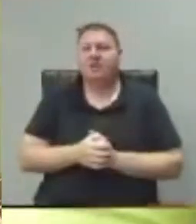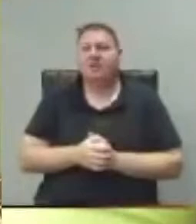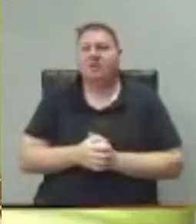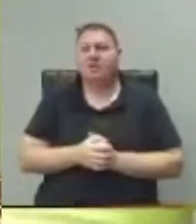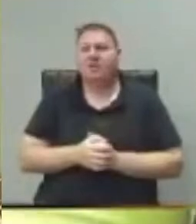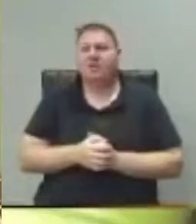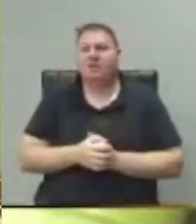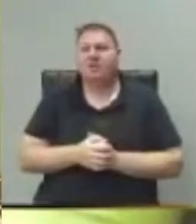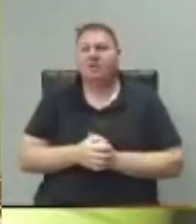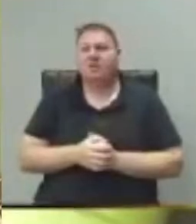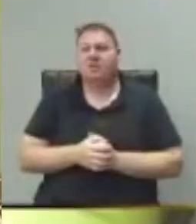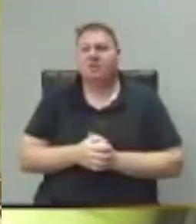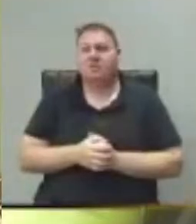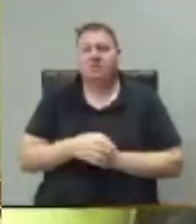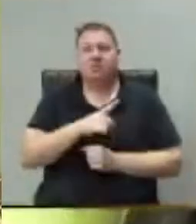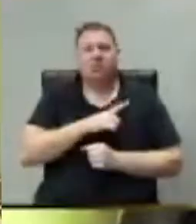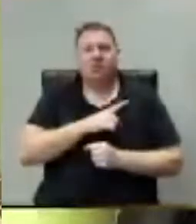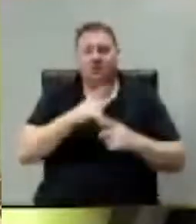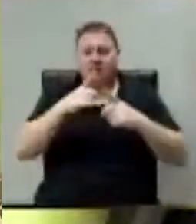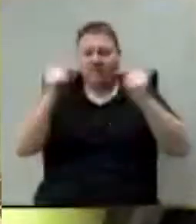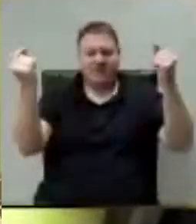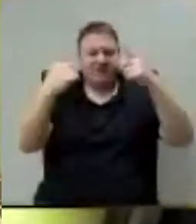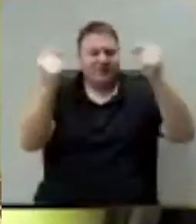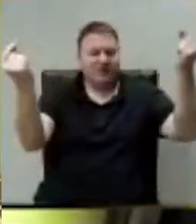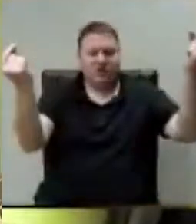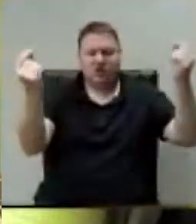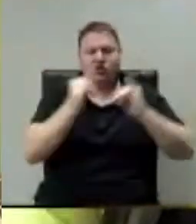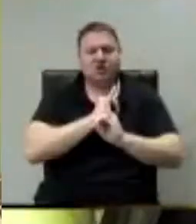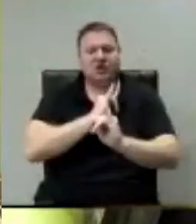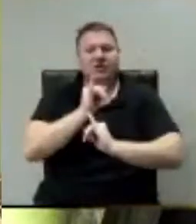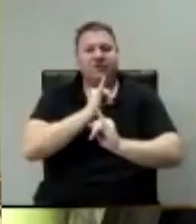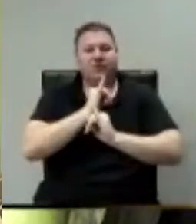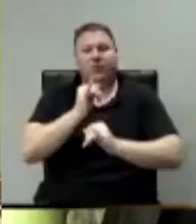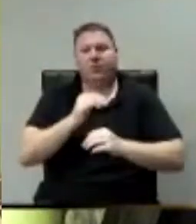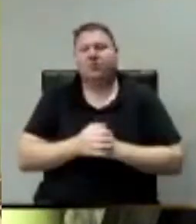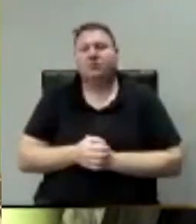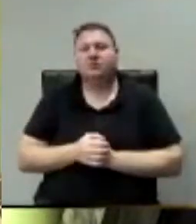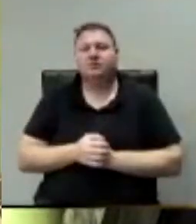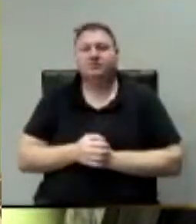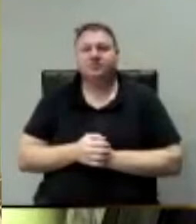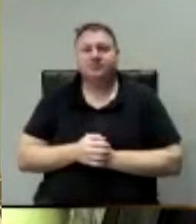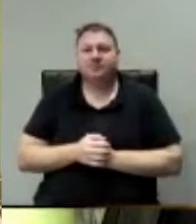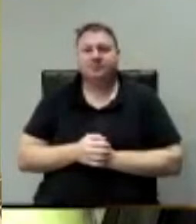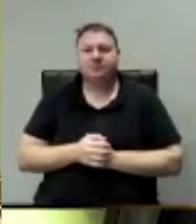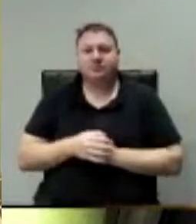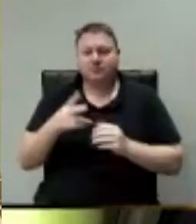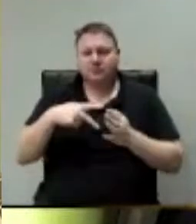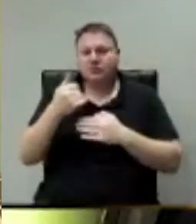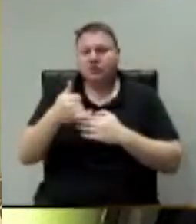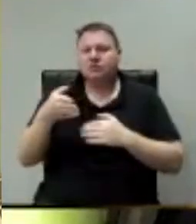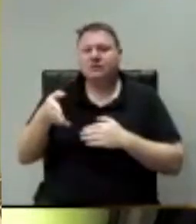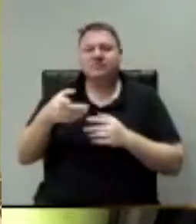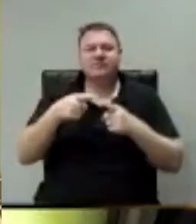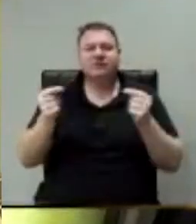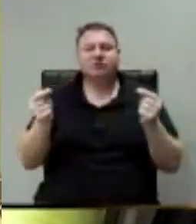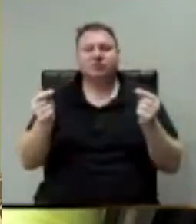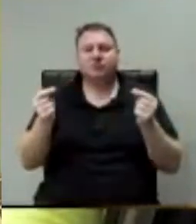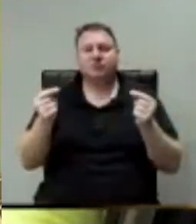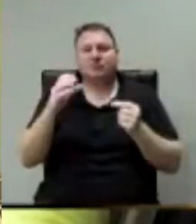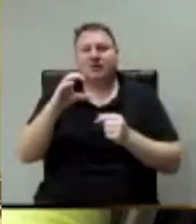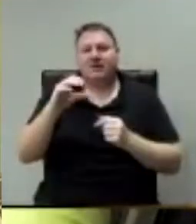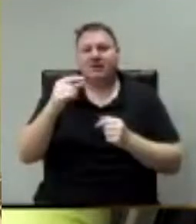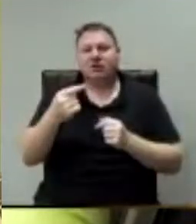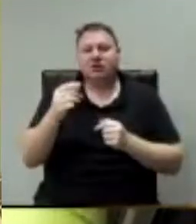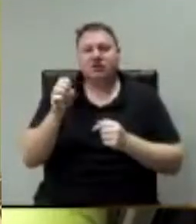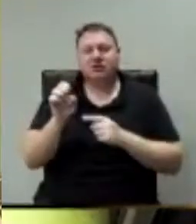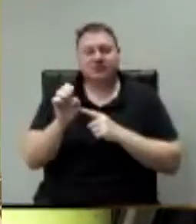So that at least we're done with these interviews, with this project for